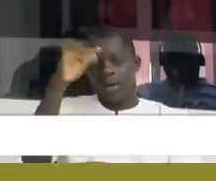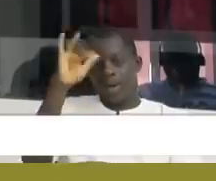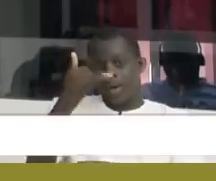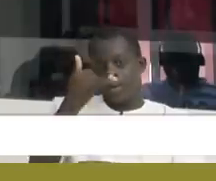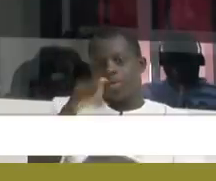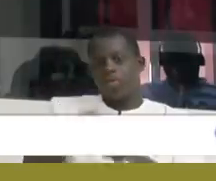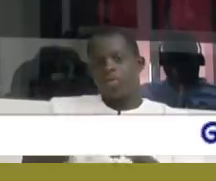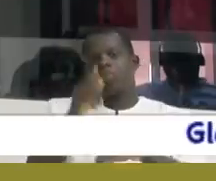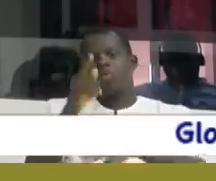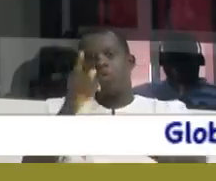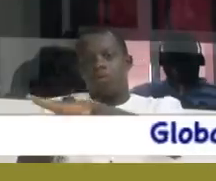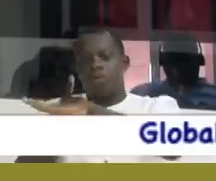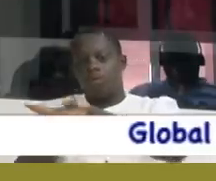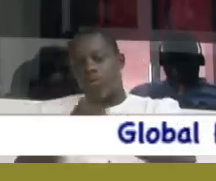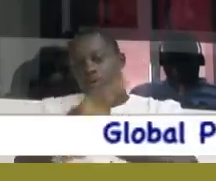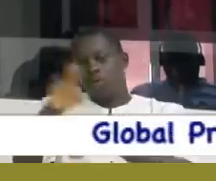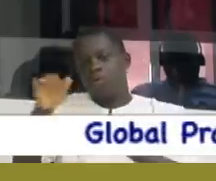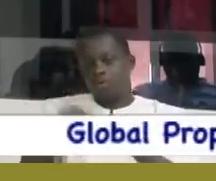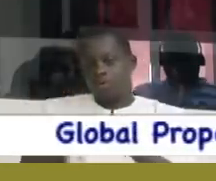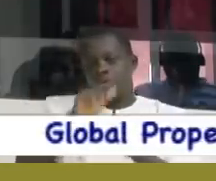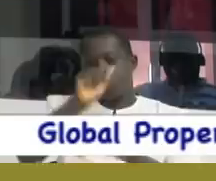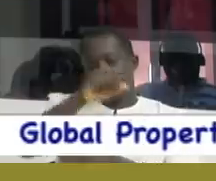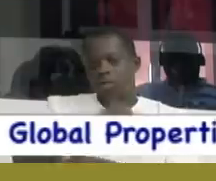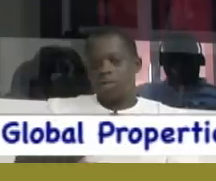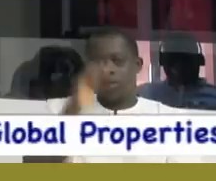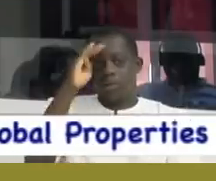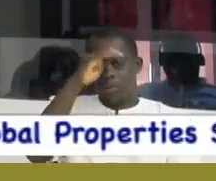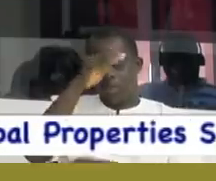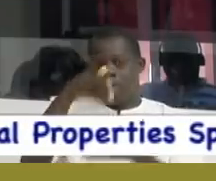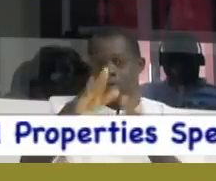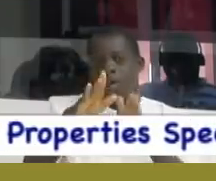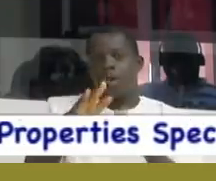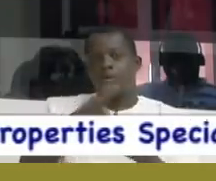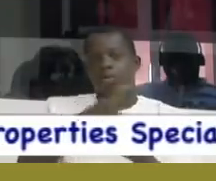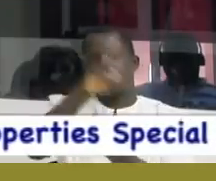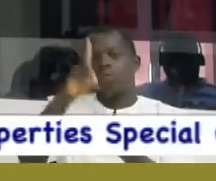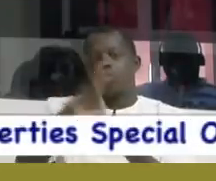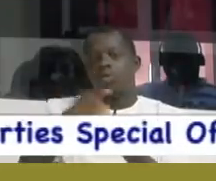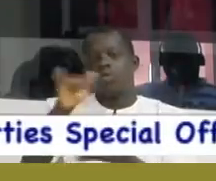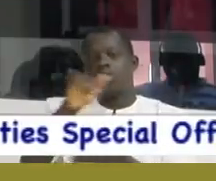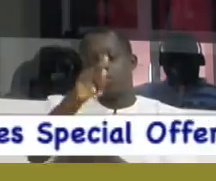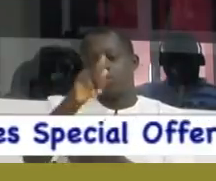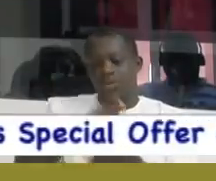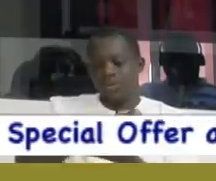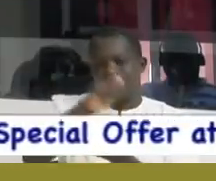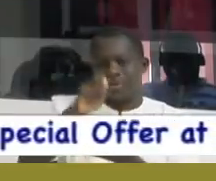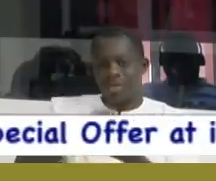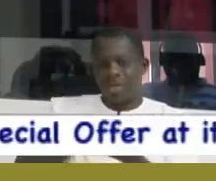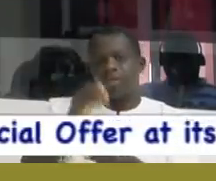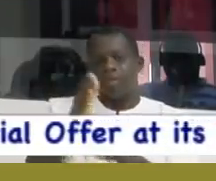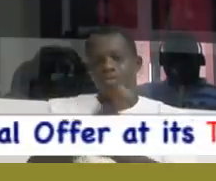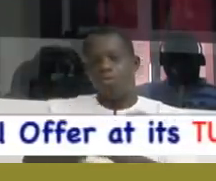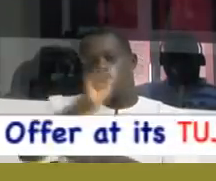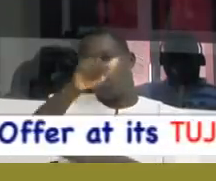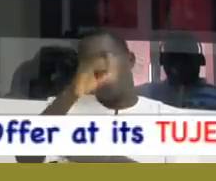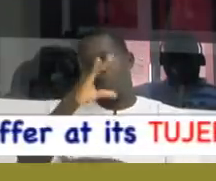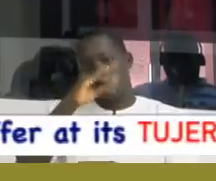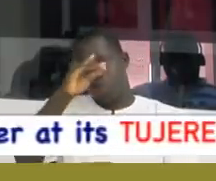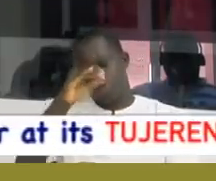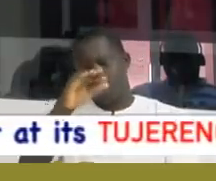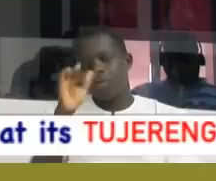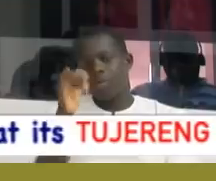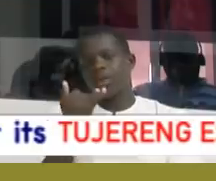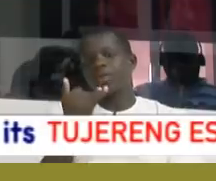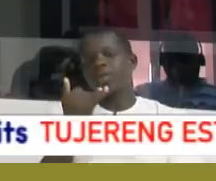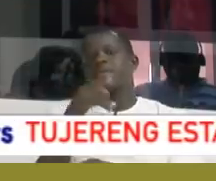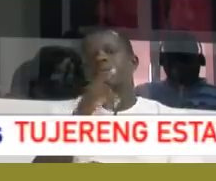not to incriminate yourself by way of a document which you have signed prior to your testimony? Yes, sir. Thank you very much.